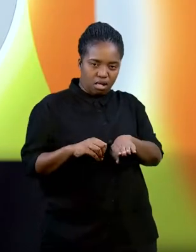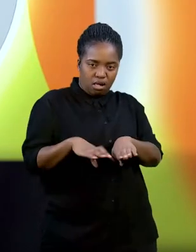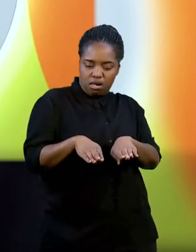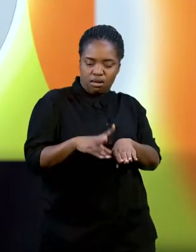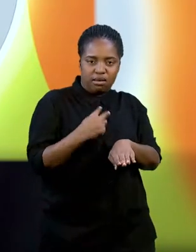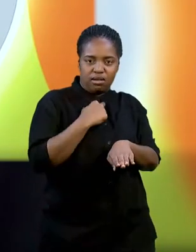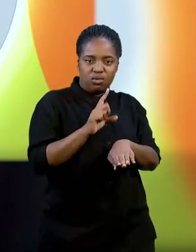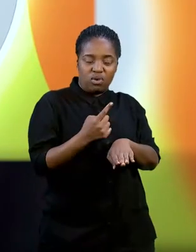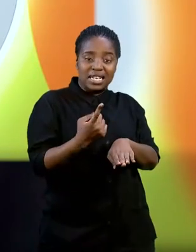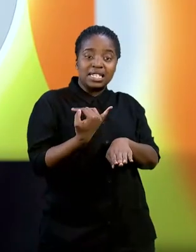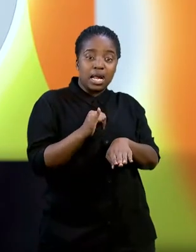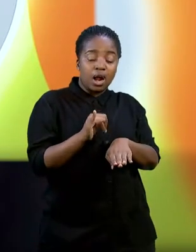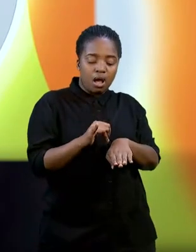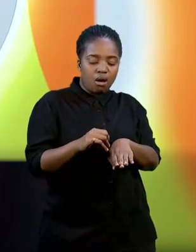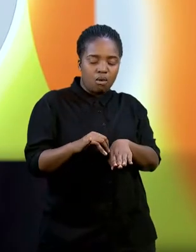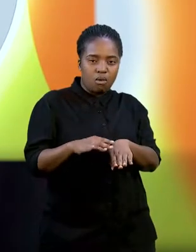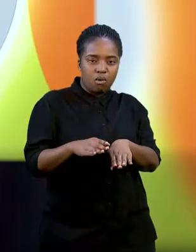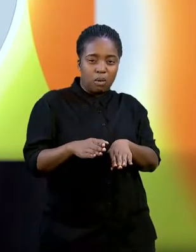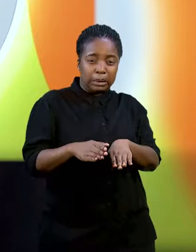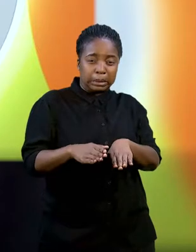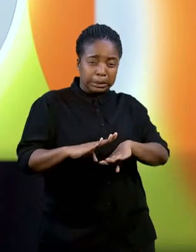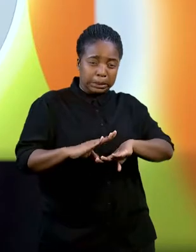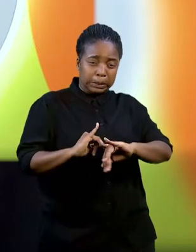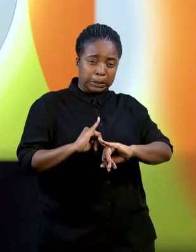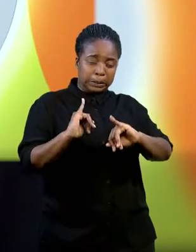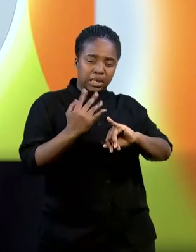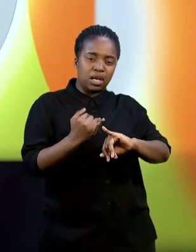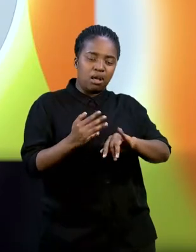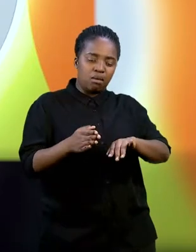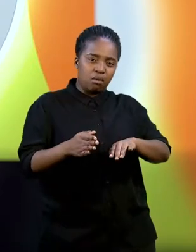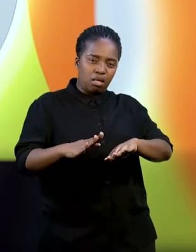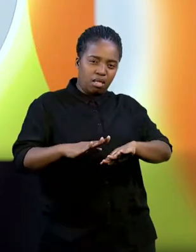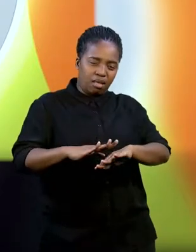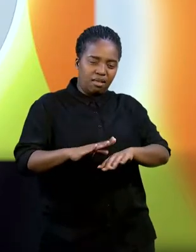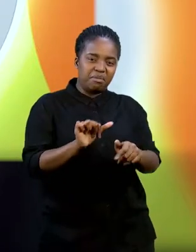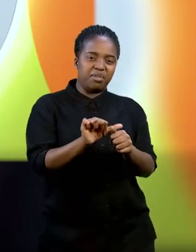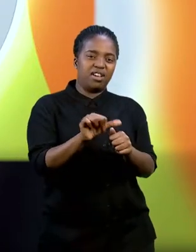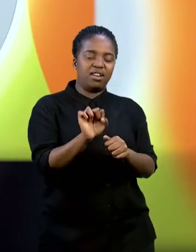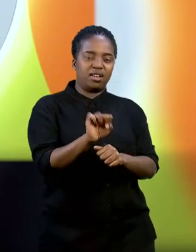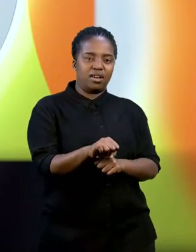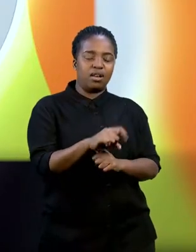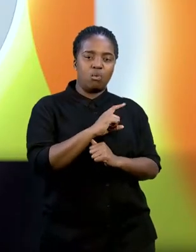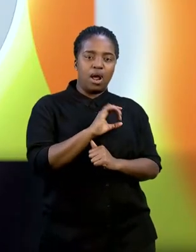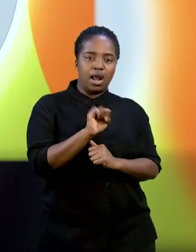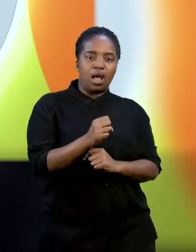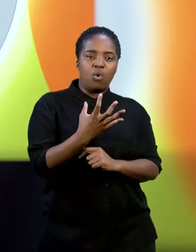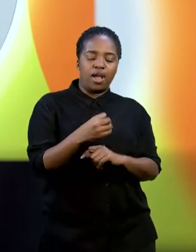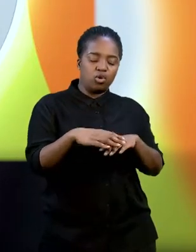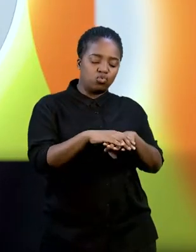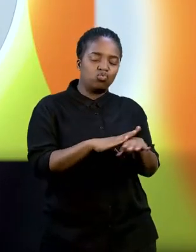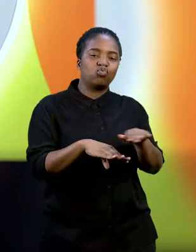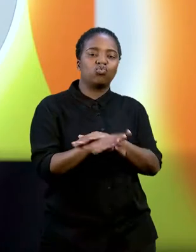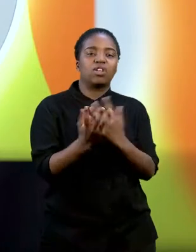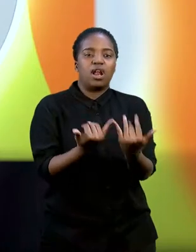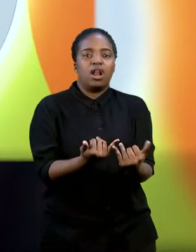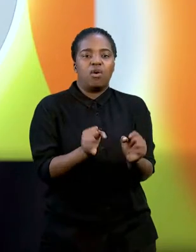though gona yanong they are not straight but they are better than what they were. Okay. A ke se ke le monyane. Le gore ke kgone go apara ditlhako